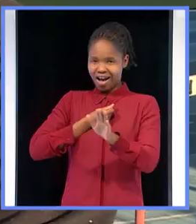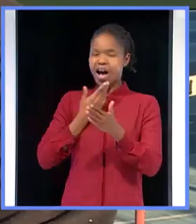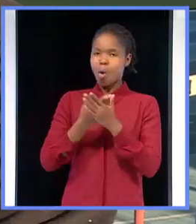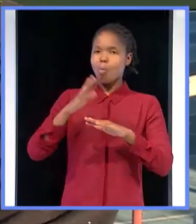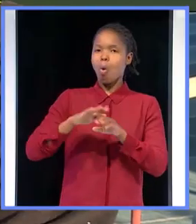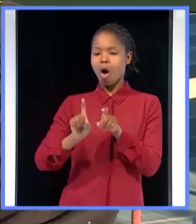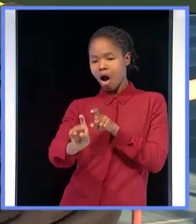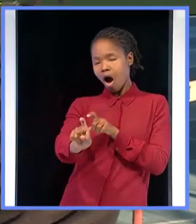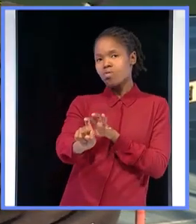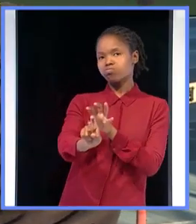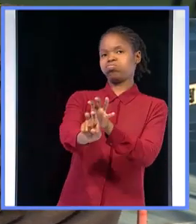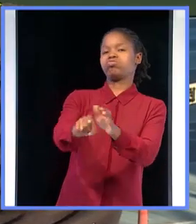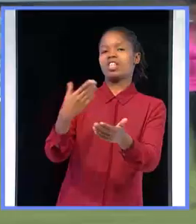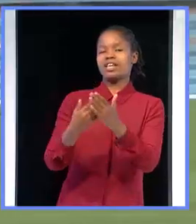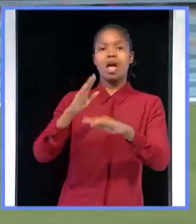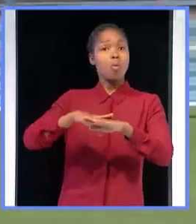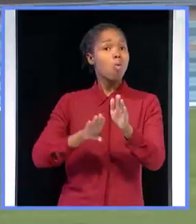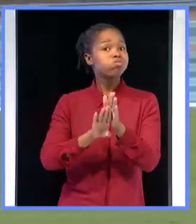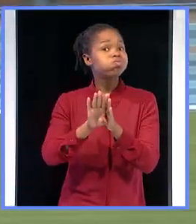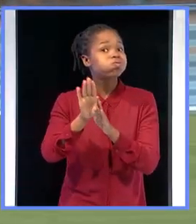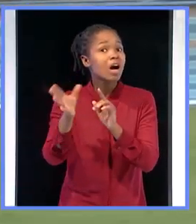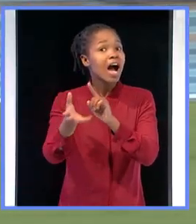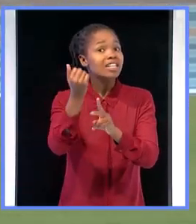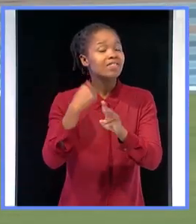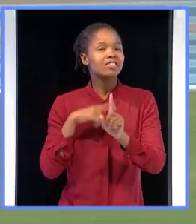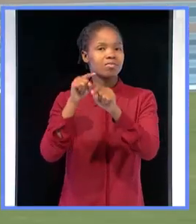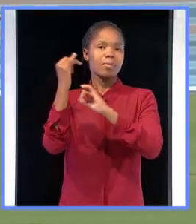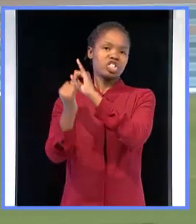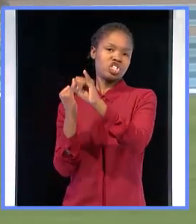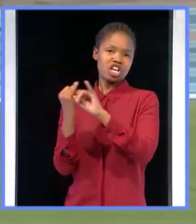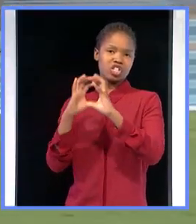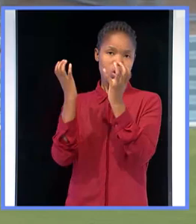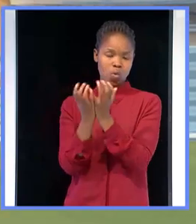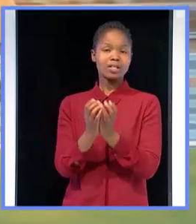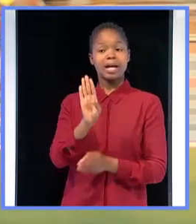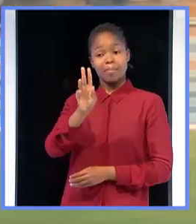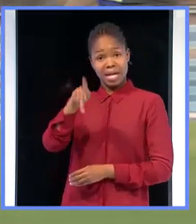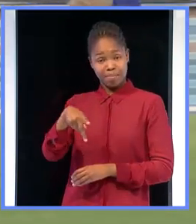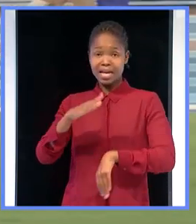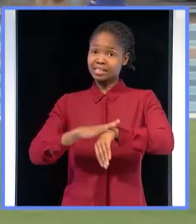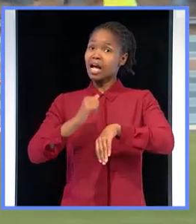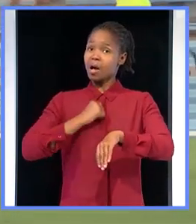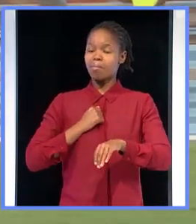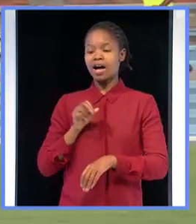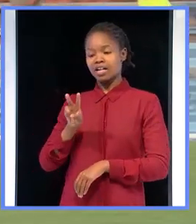open it for us, so we can have a better event when we go there. So my PB for recently is